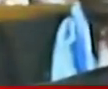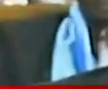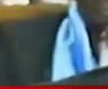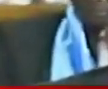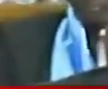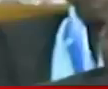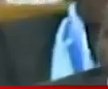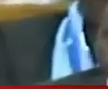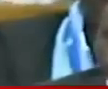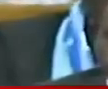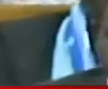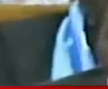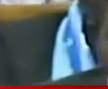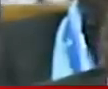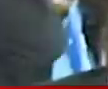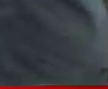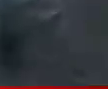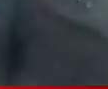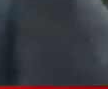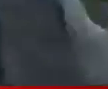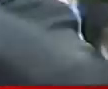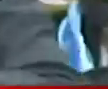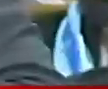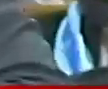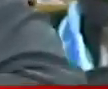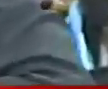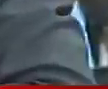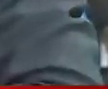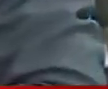us grace even to forgive each other.